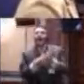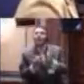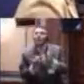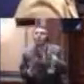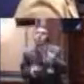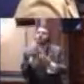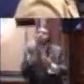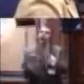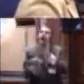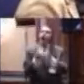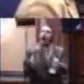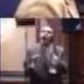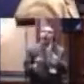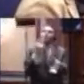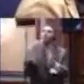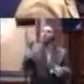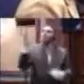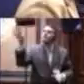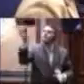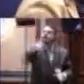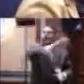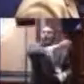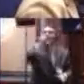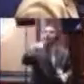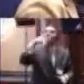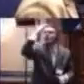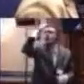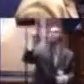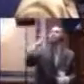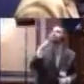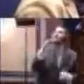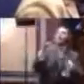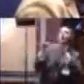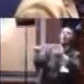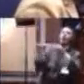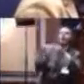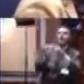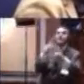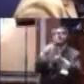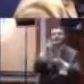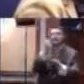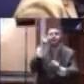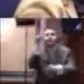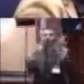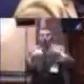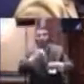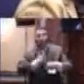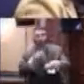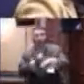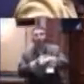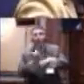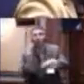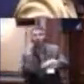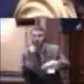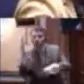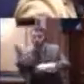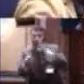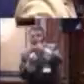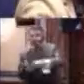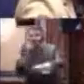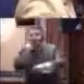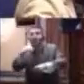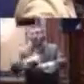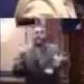important is you've captured that space, don't lose it. There's nothing that says that youth cannot and should not